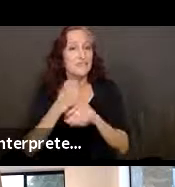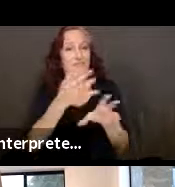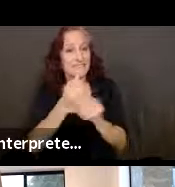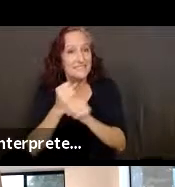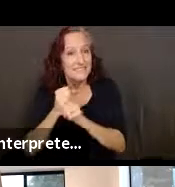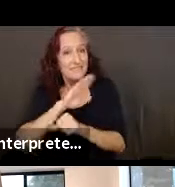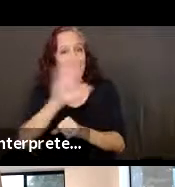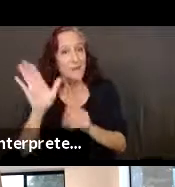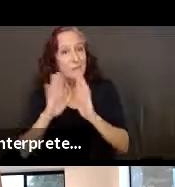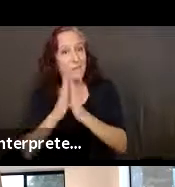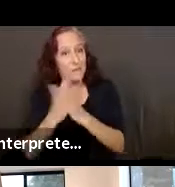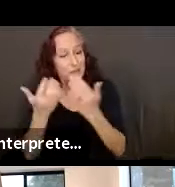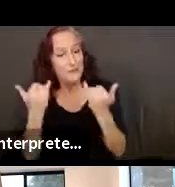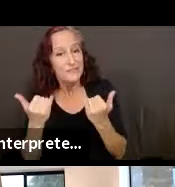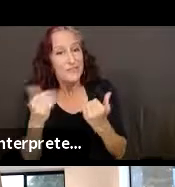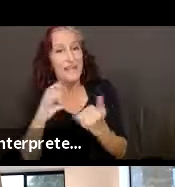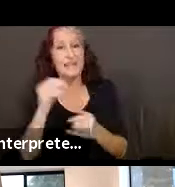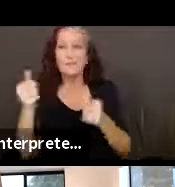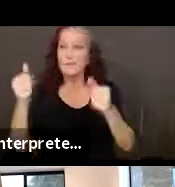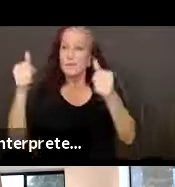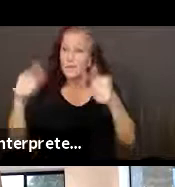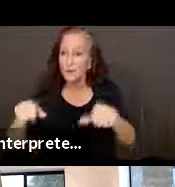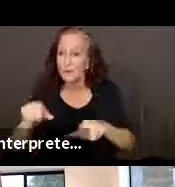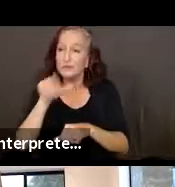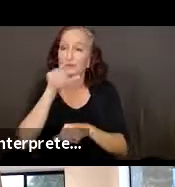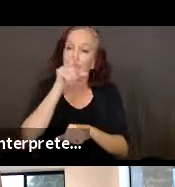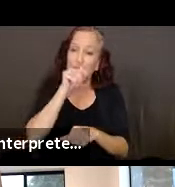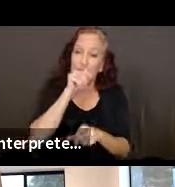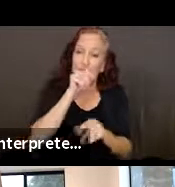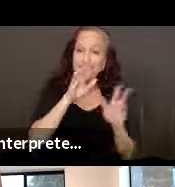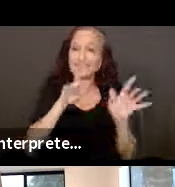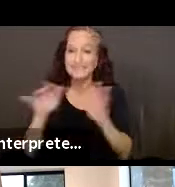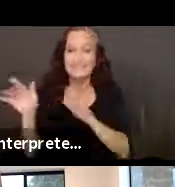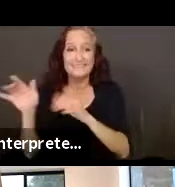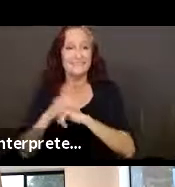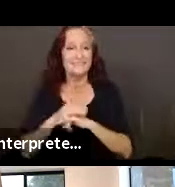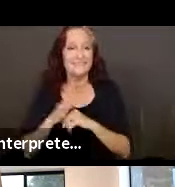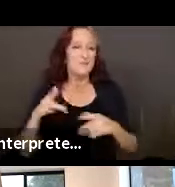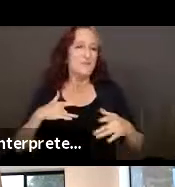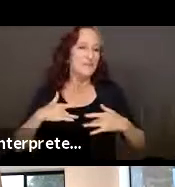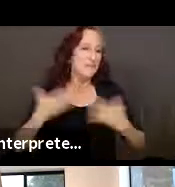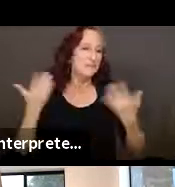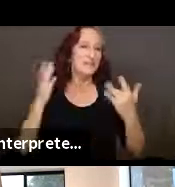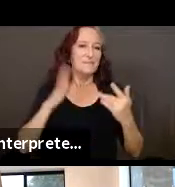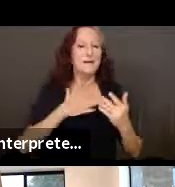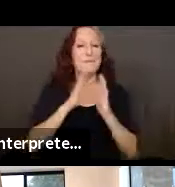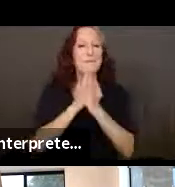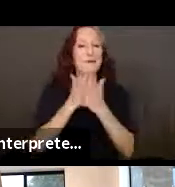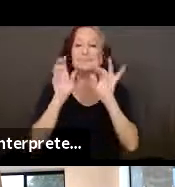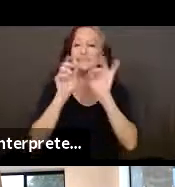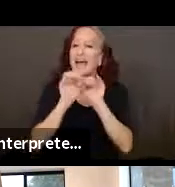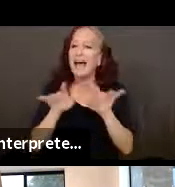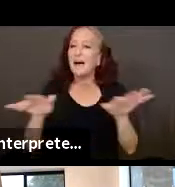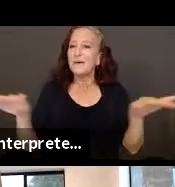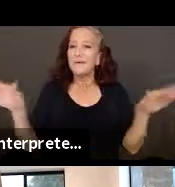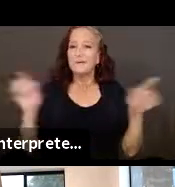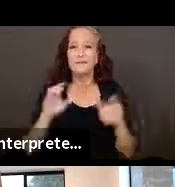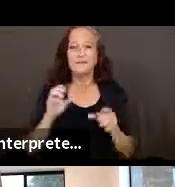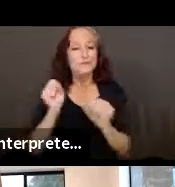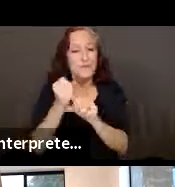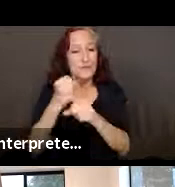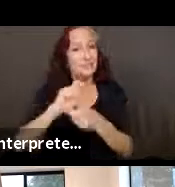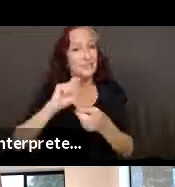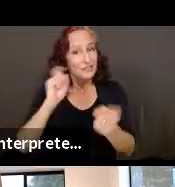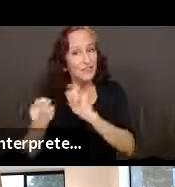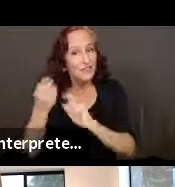is really cool. And I'm excited for this book to be out there in the world, creating change for all of us. Yeah.